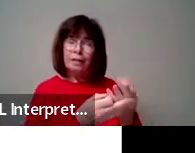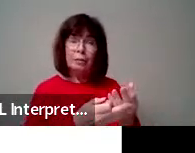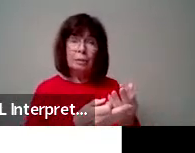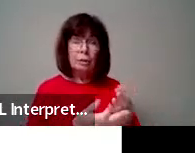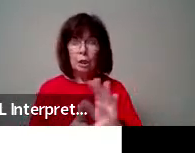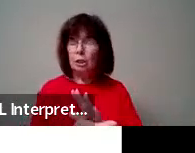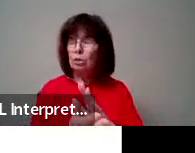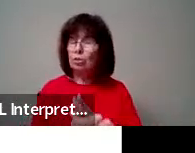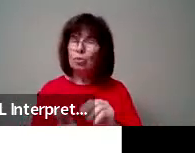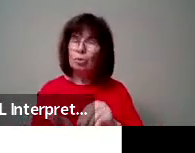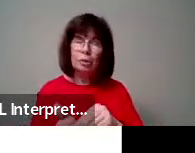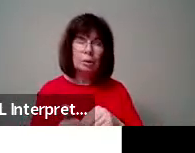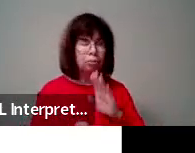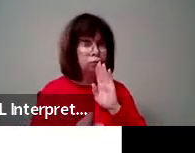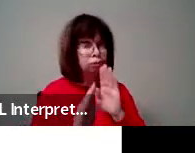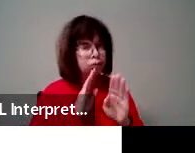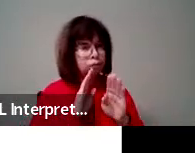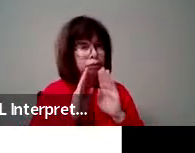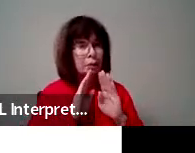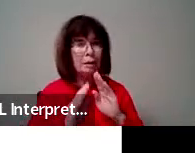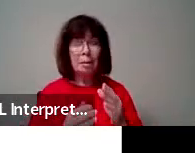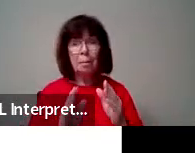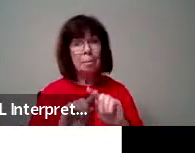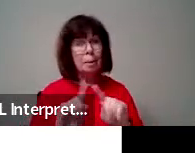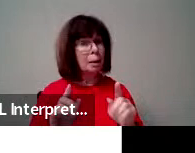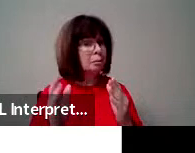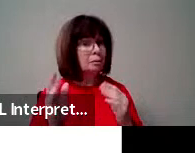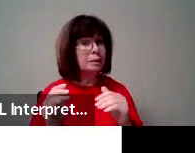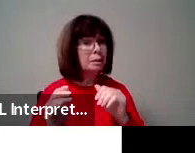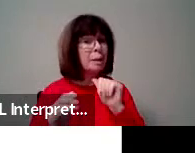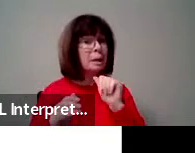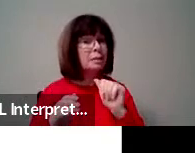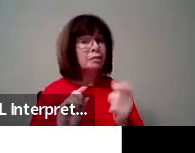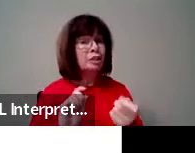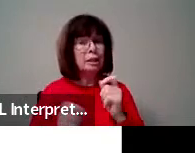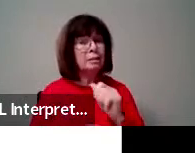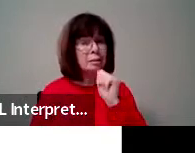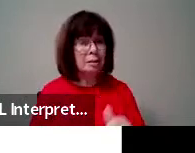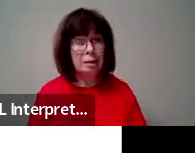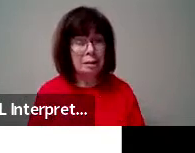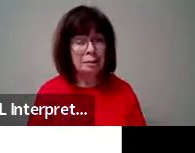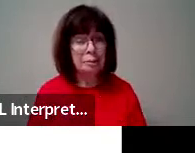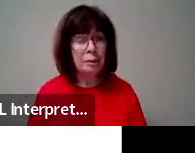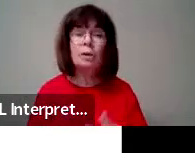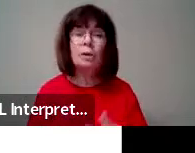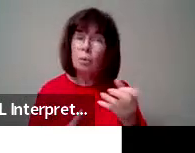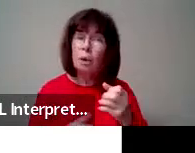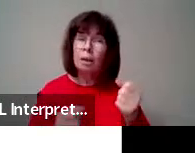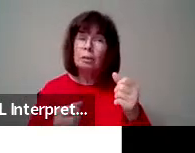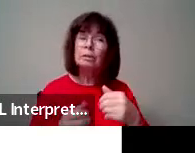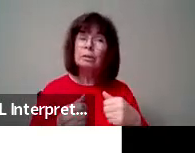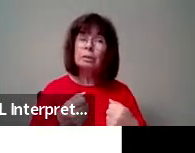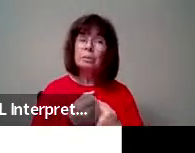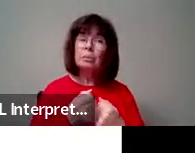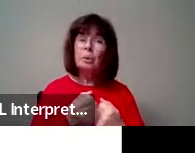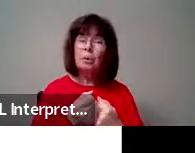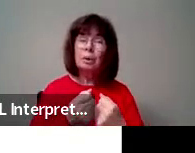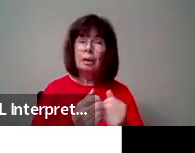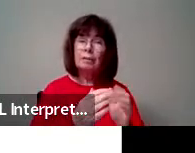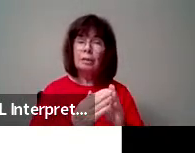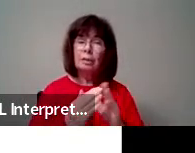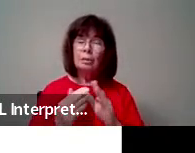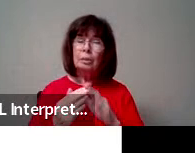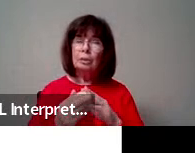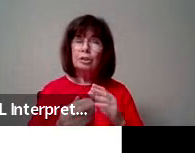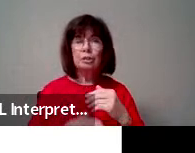very frustrated, but we don't expect anything to change unless we have the support of the community. She apologizes that she couldn't be at the meeting, but wanted